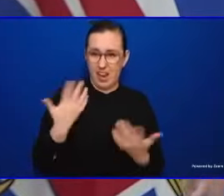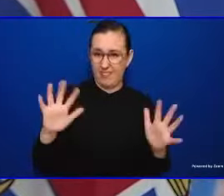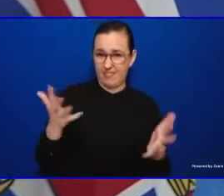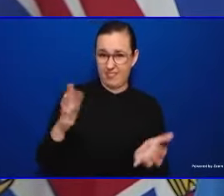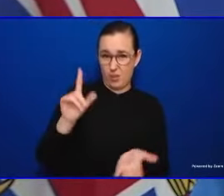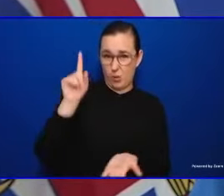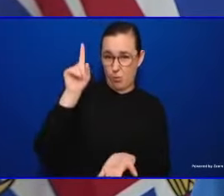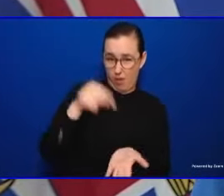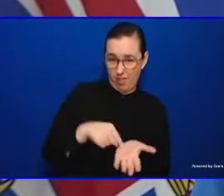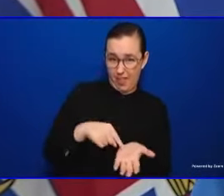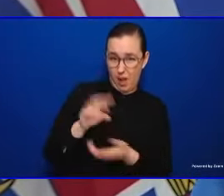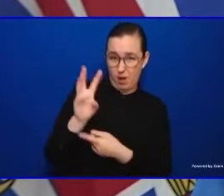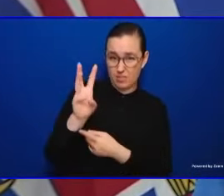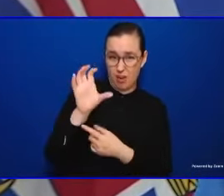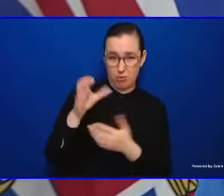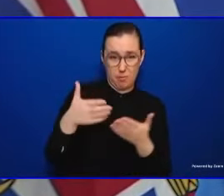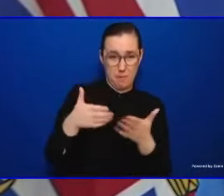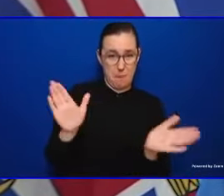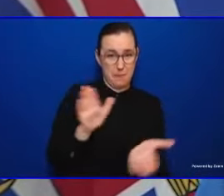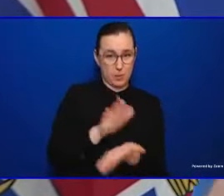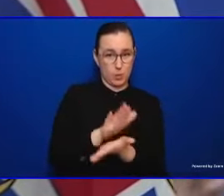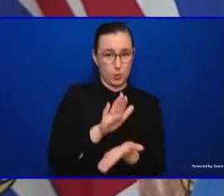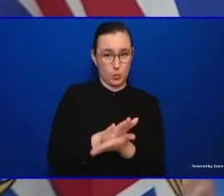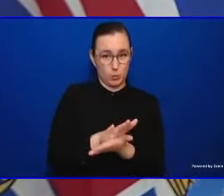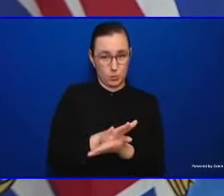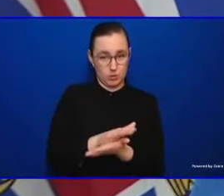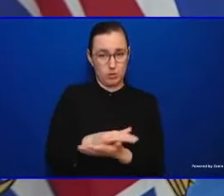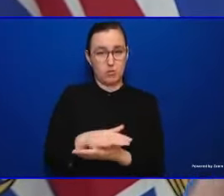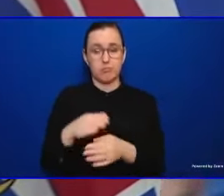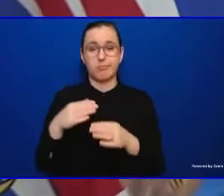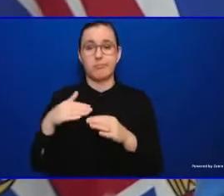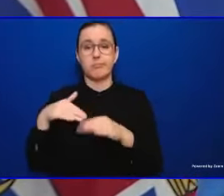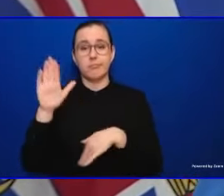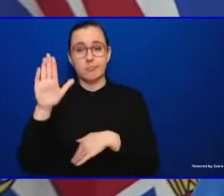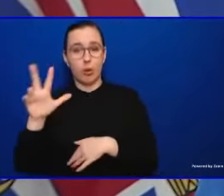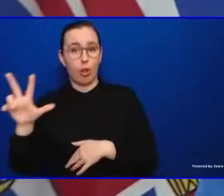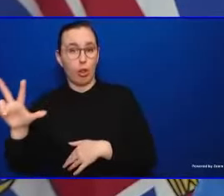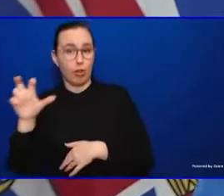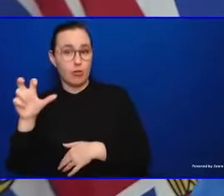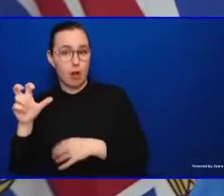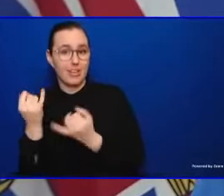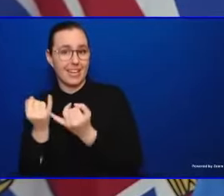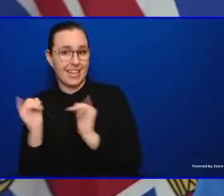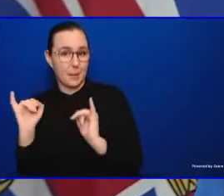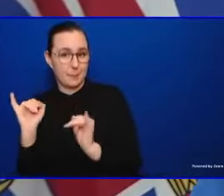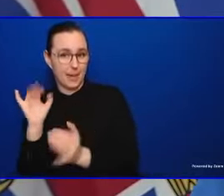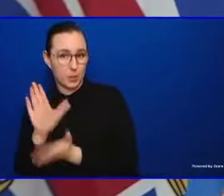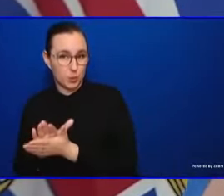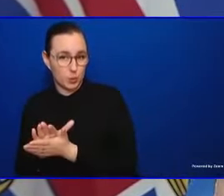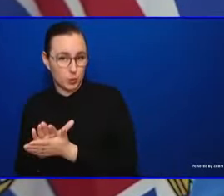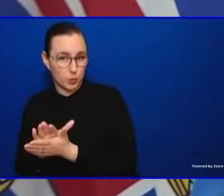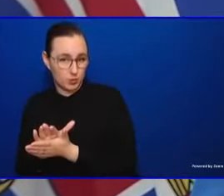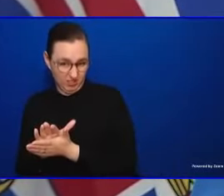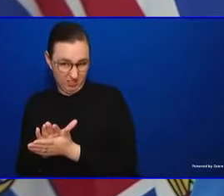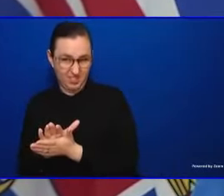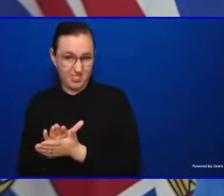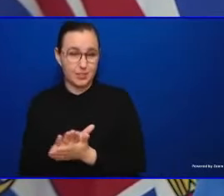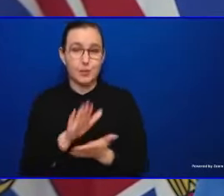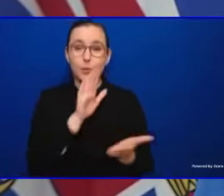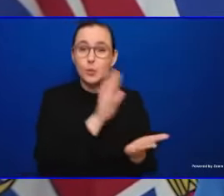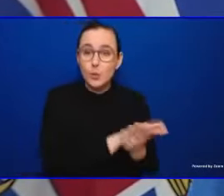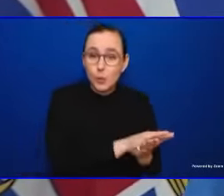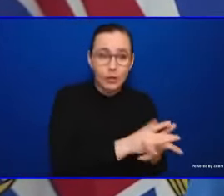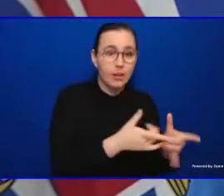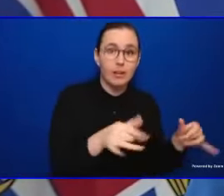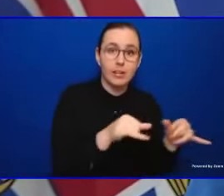over 300 independent schools. We have a lot of different sizes and varieties and shapes of schools, and so it's different